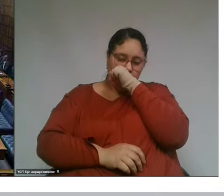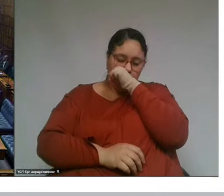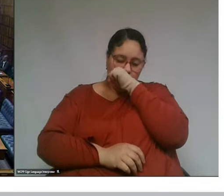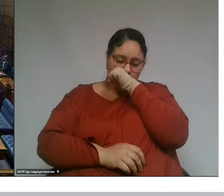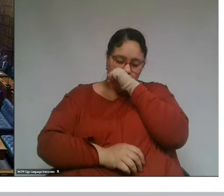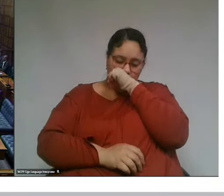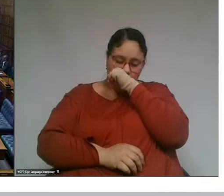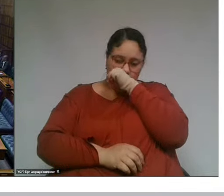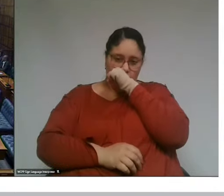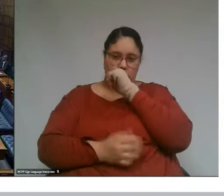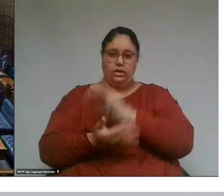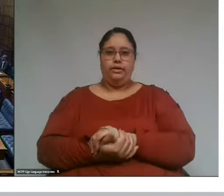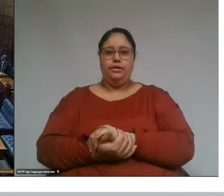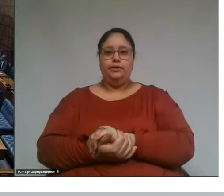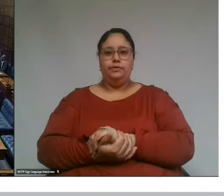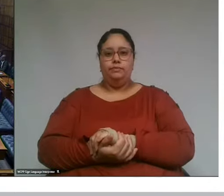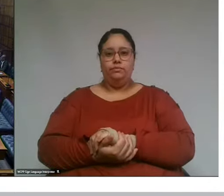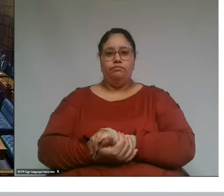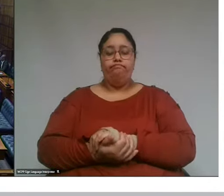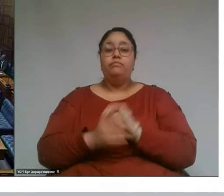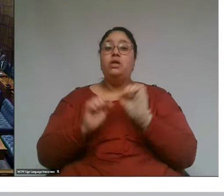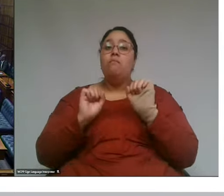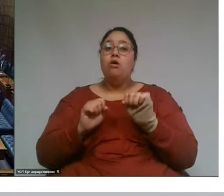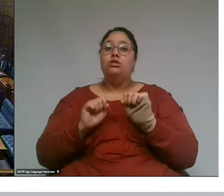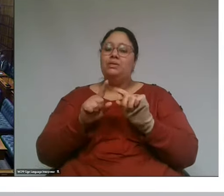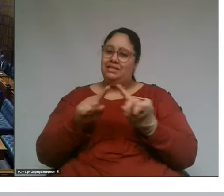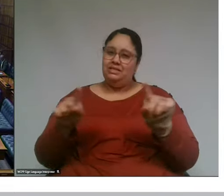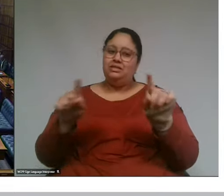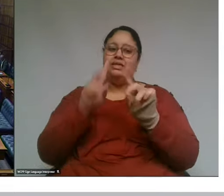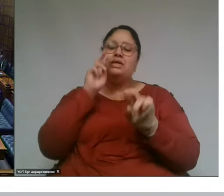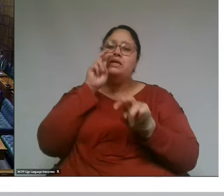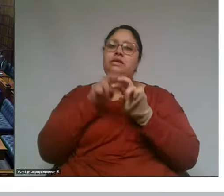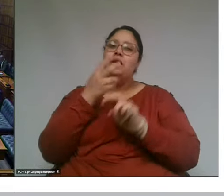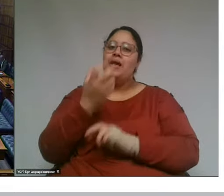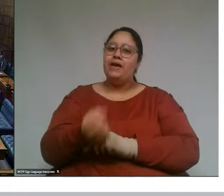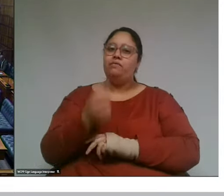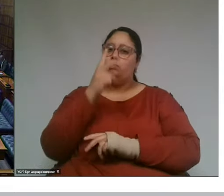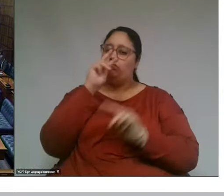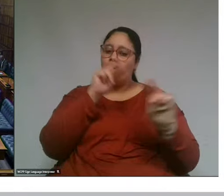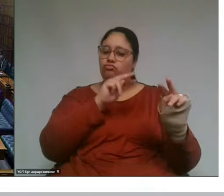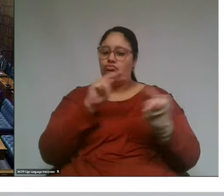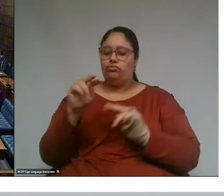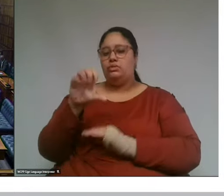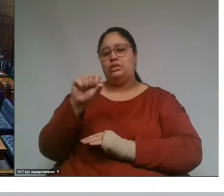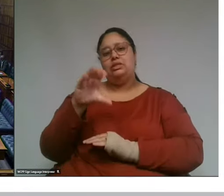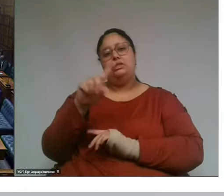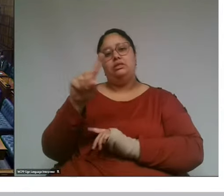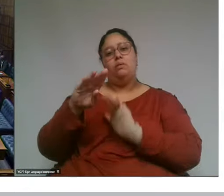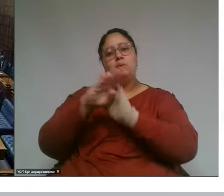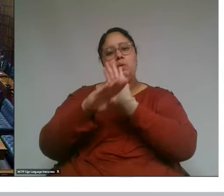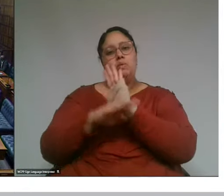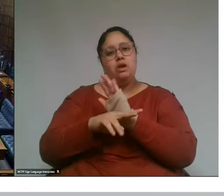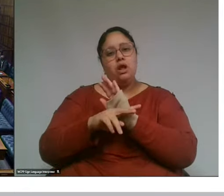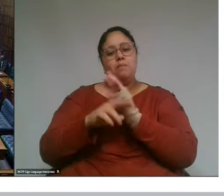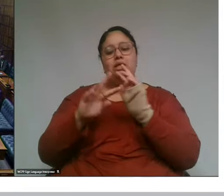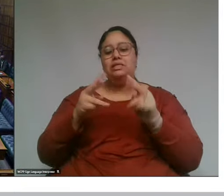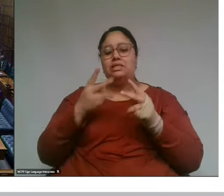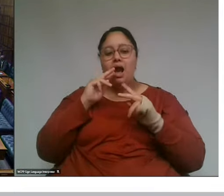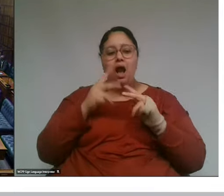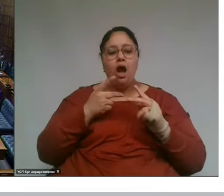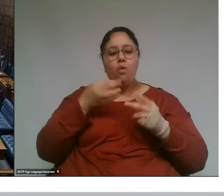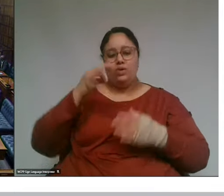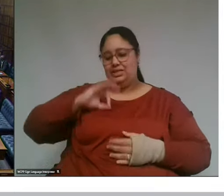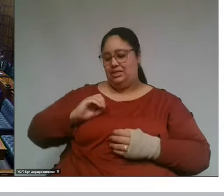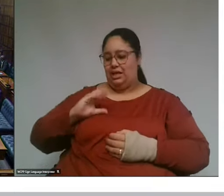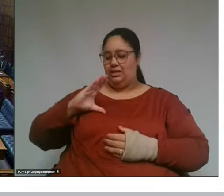just but the there is probably a need to relook at this SE said program and the way that the incentive regime